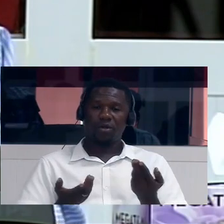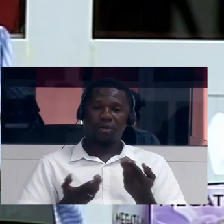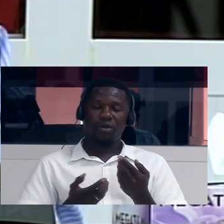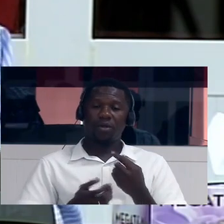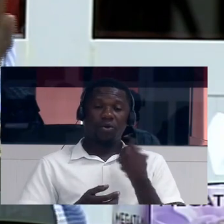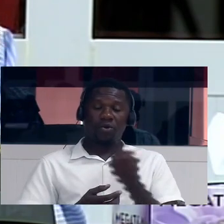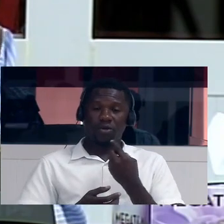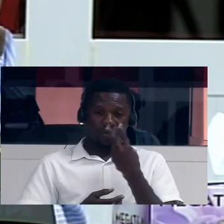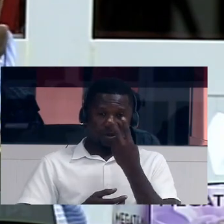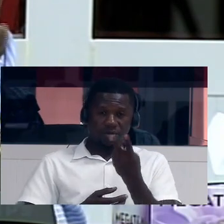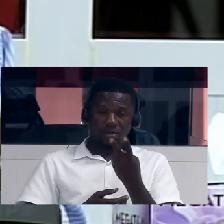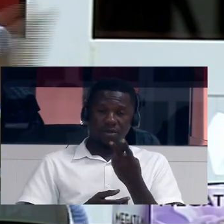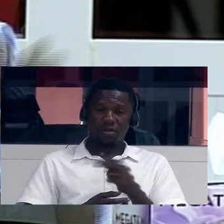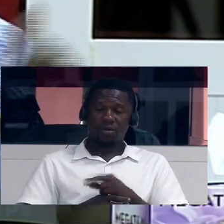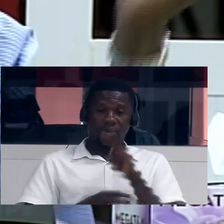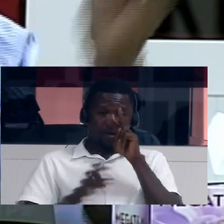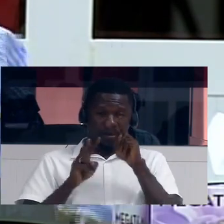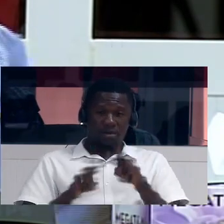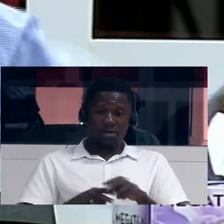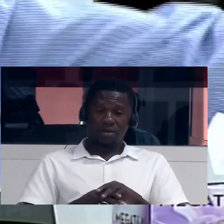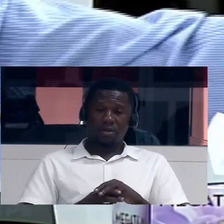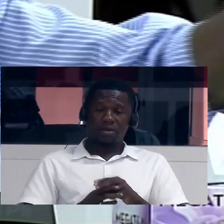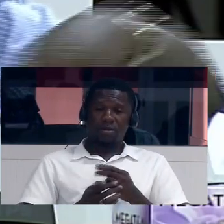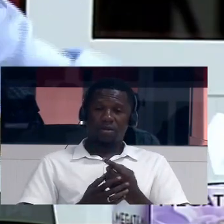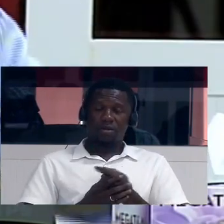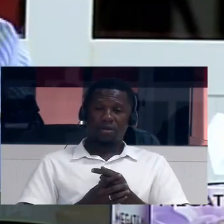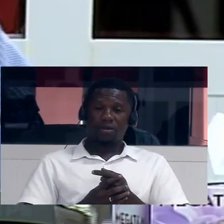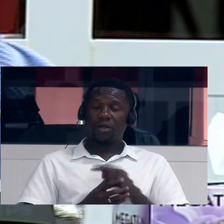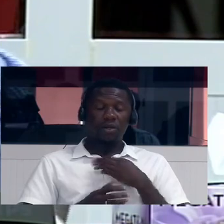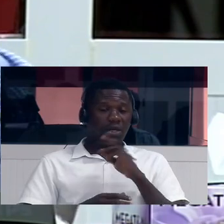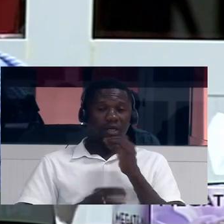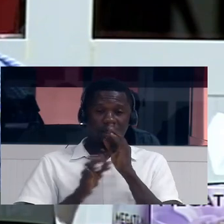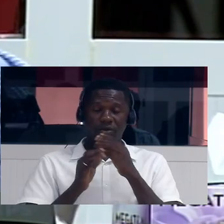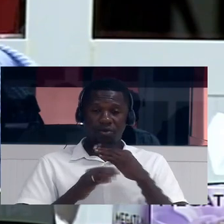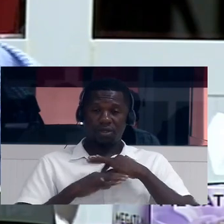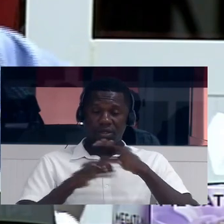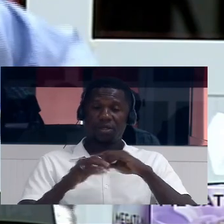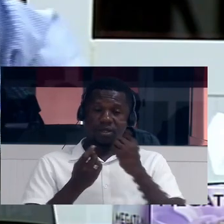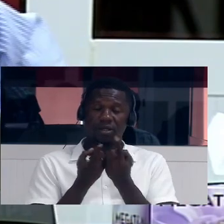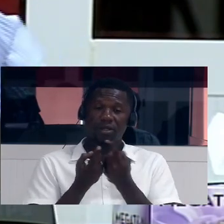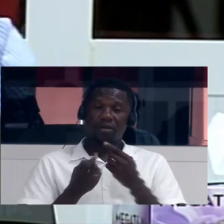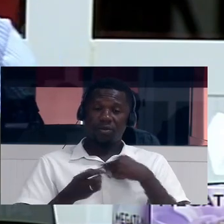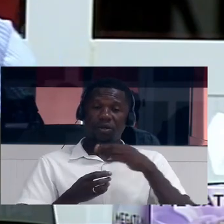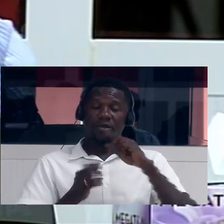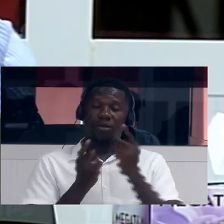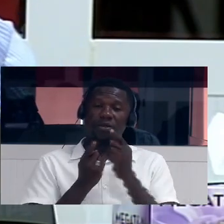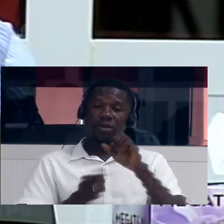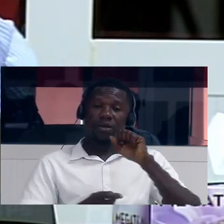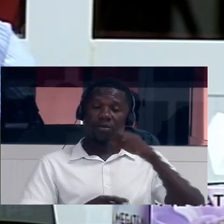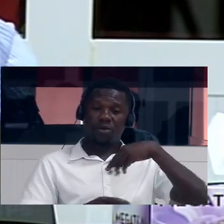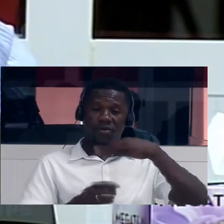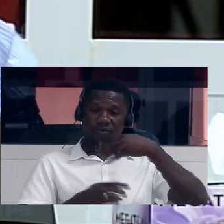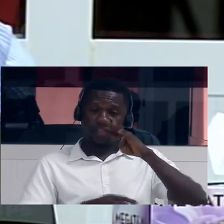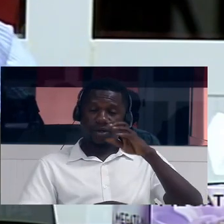just looked at me like this. And I didn't tell you the interesting thing with Sankung about those 14 men that I was telling you. You know, when I